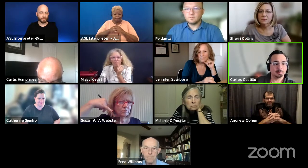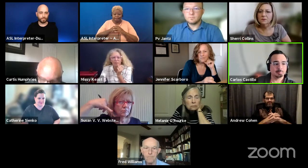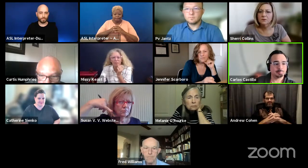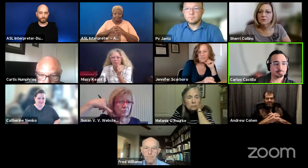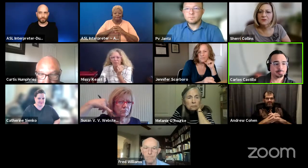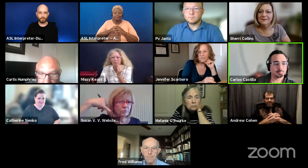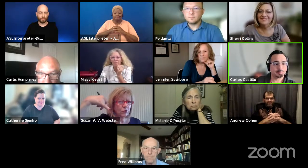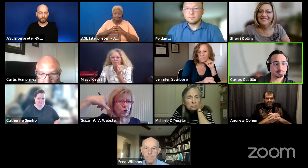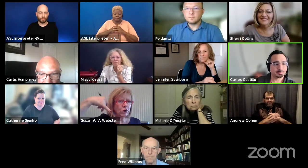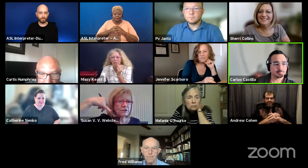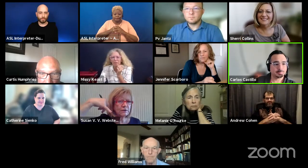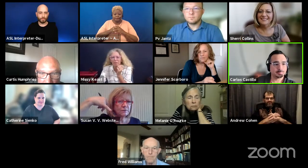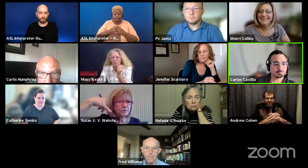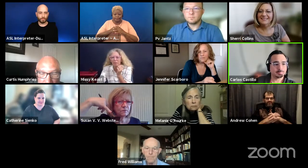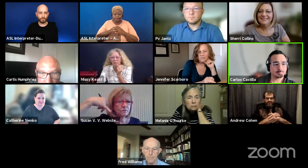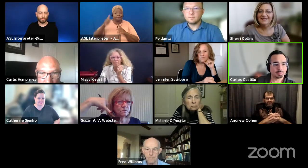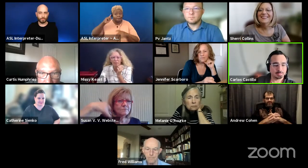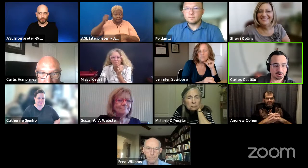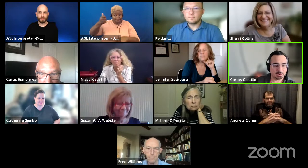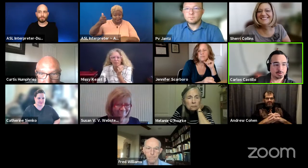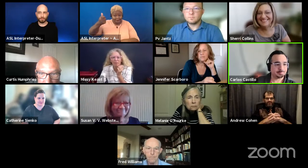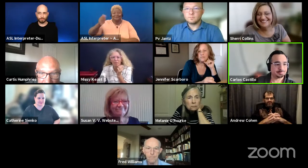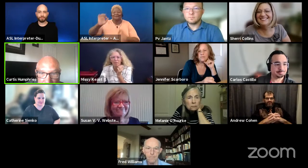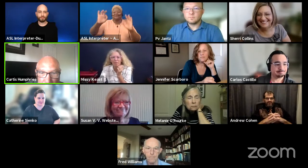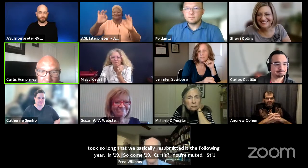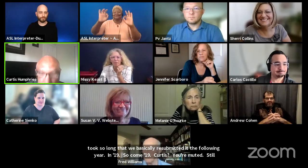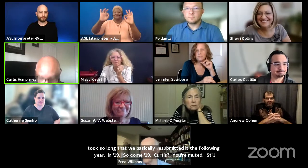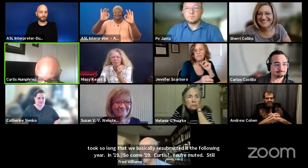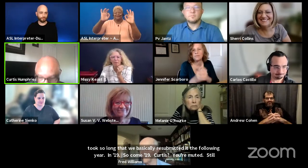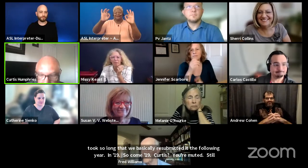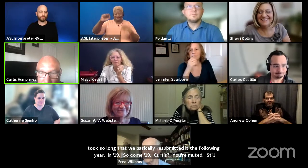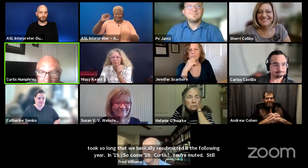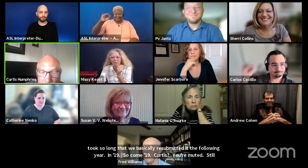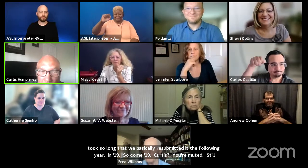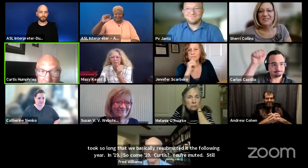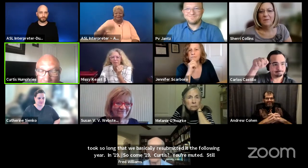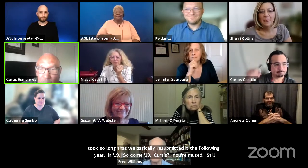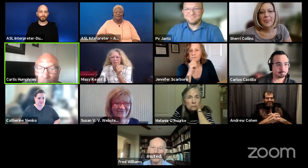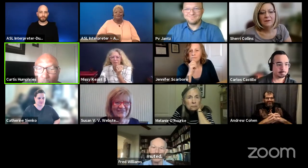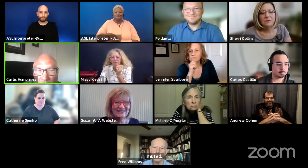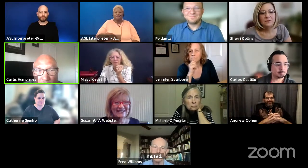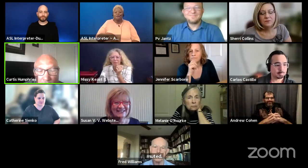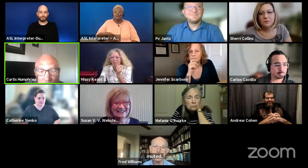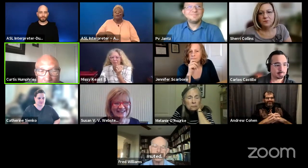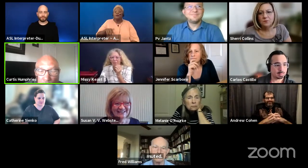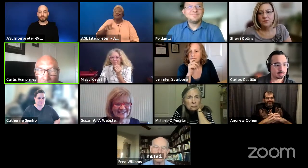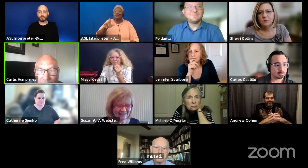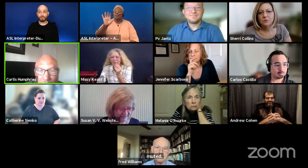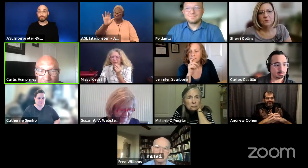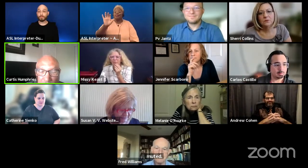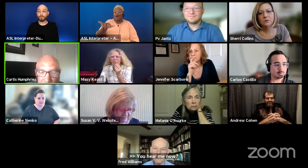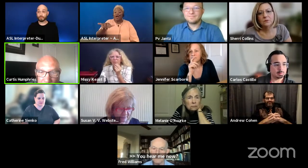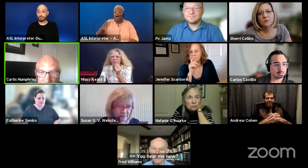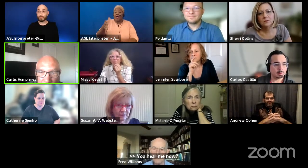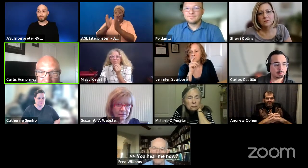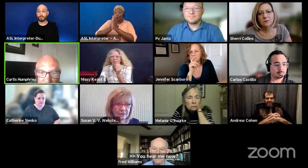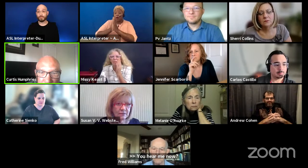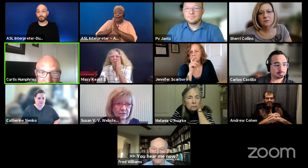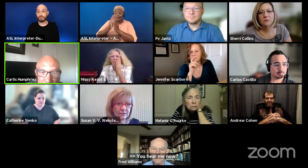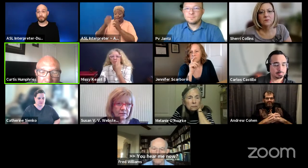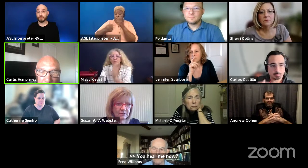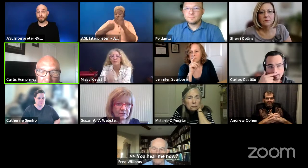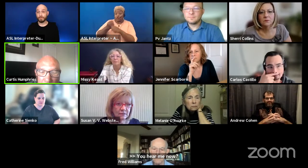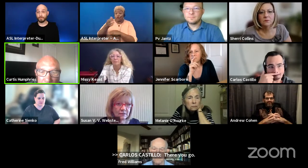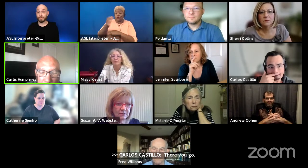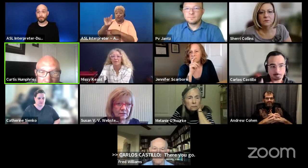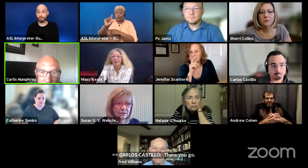Still muted. You hear me now? There you go. You hear me now? Okay. That request in 2019, as